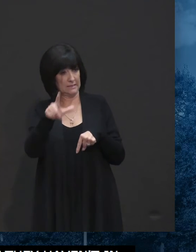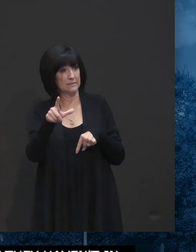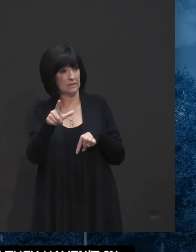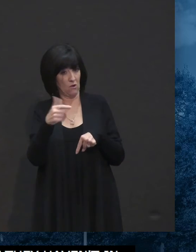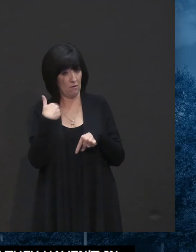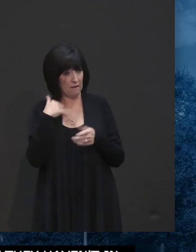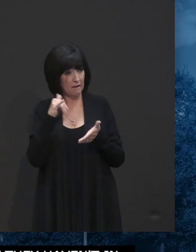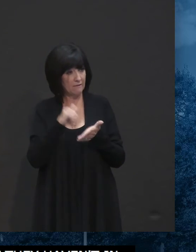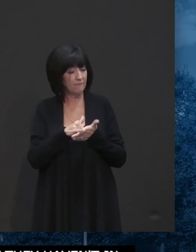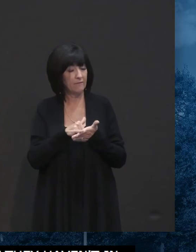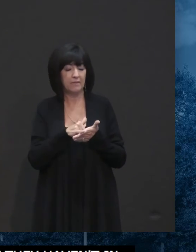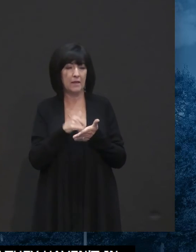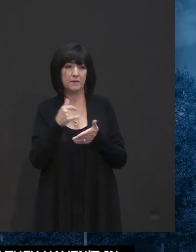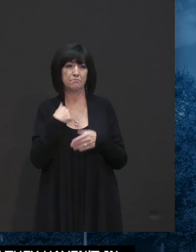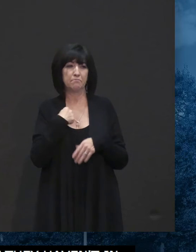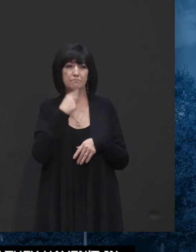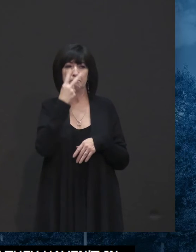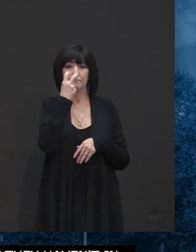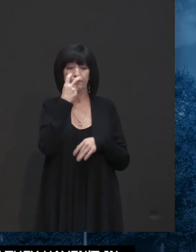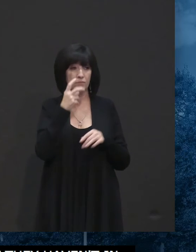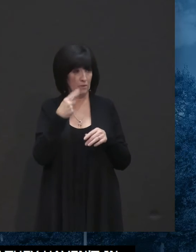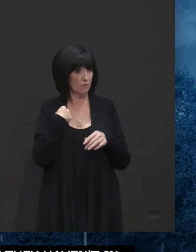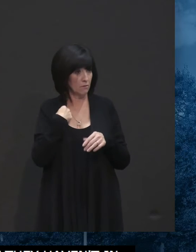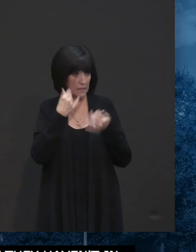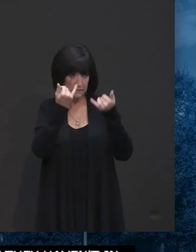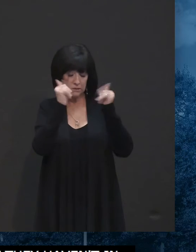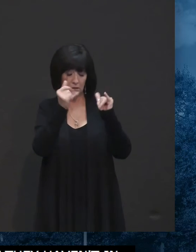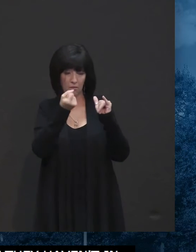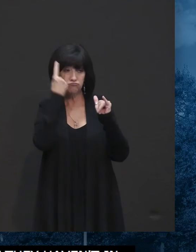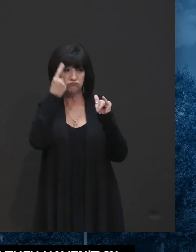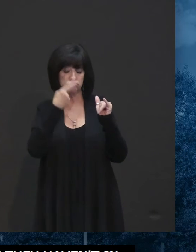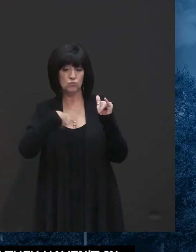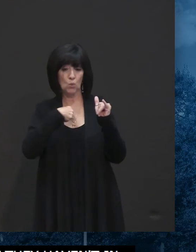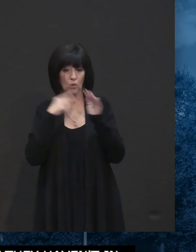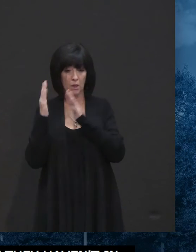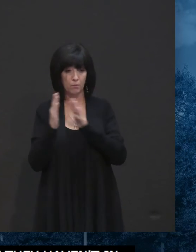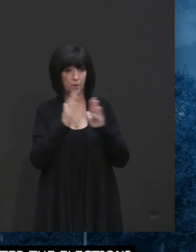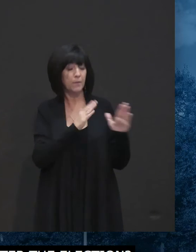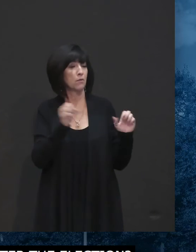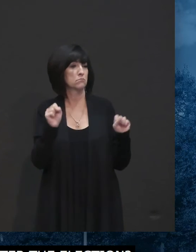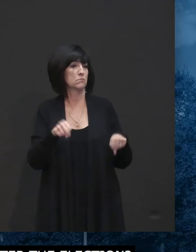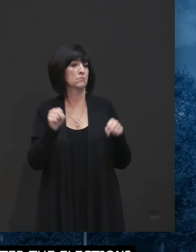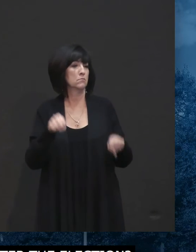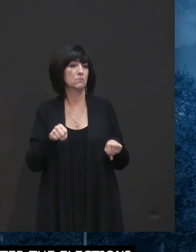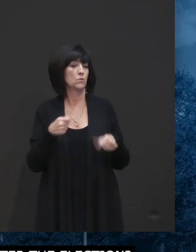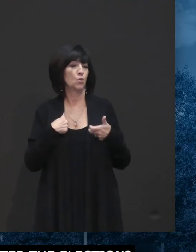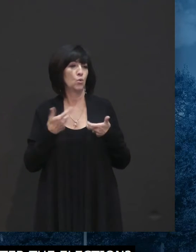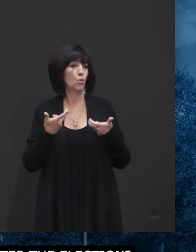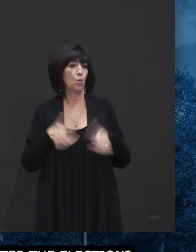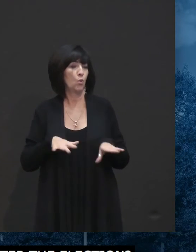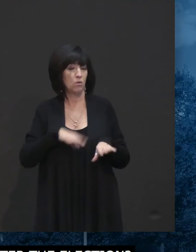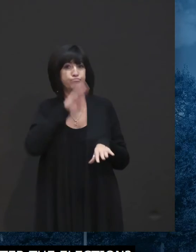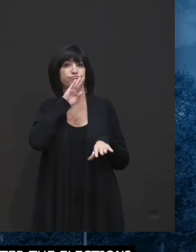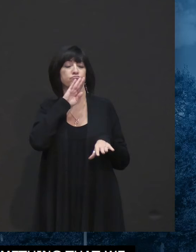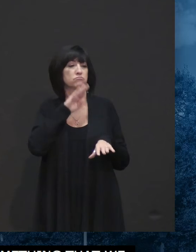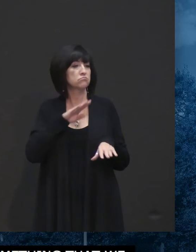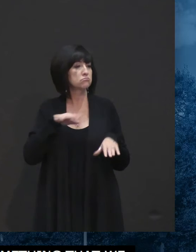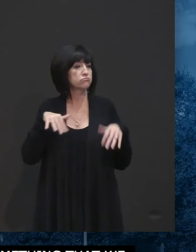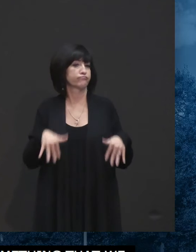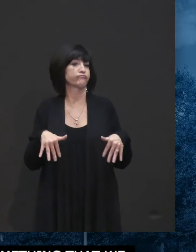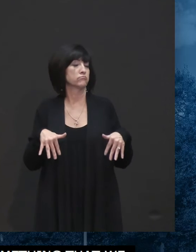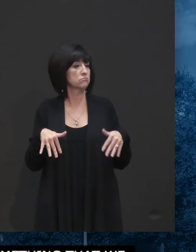not preparing for it? No, it means that there is a very difficult balance to strike, to